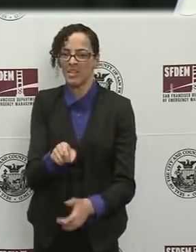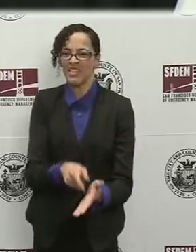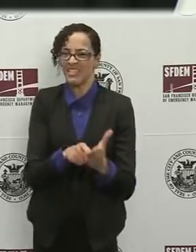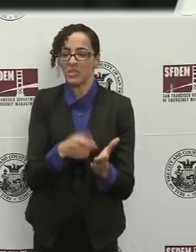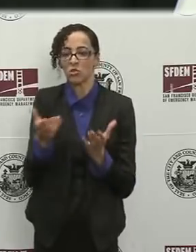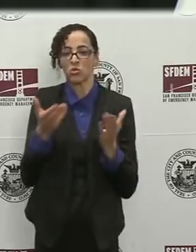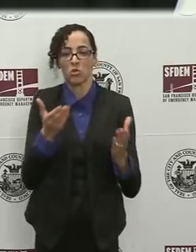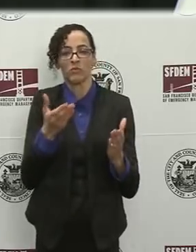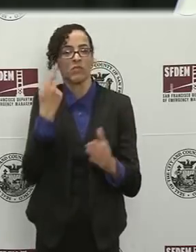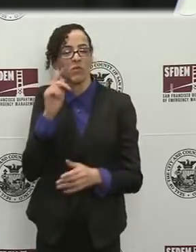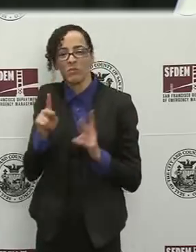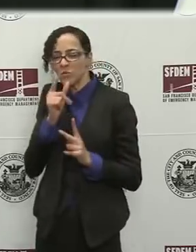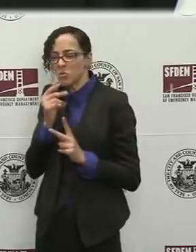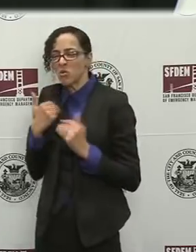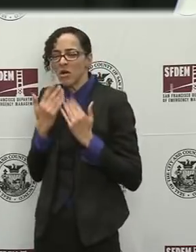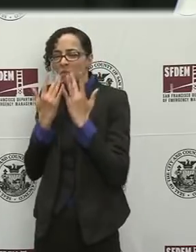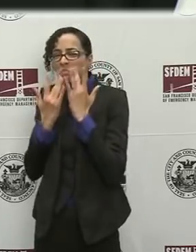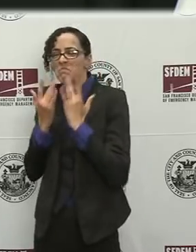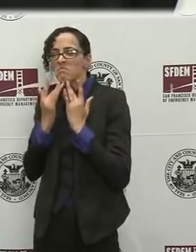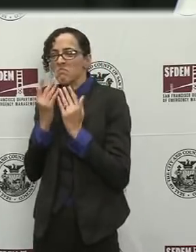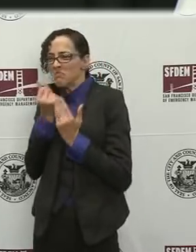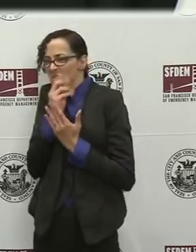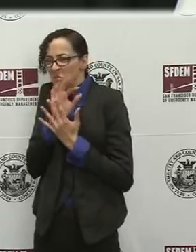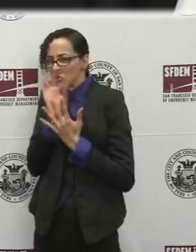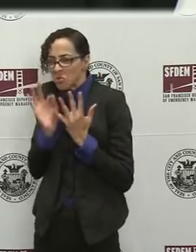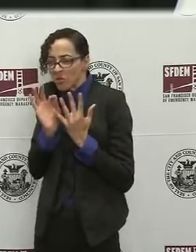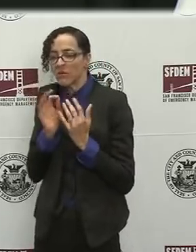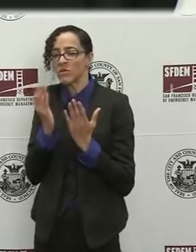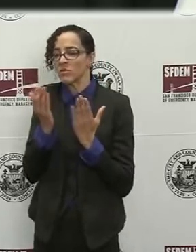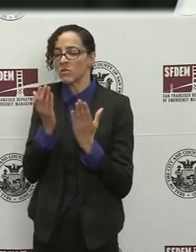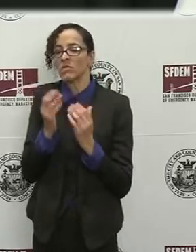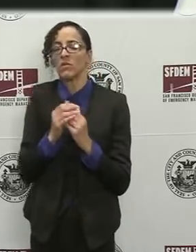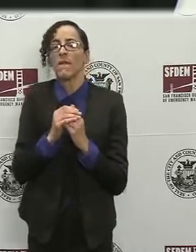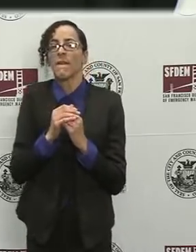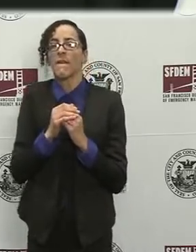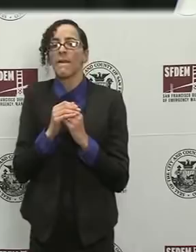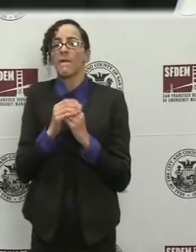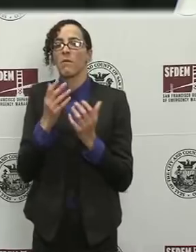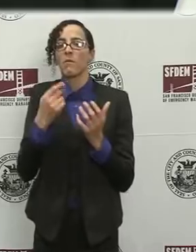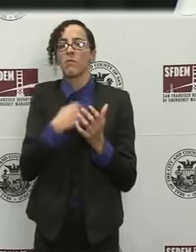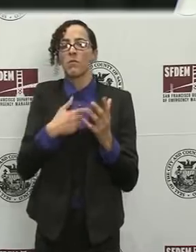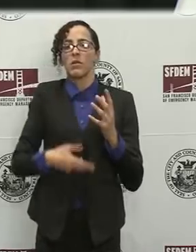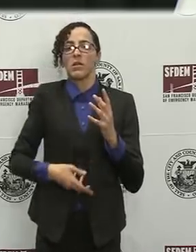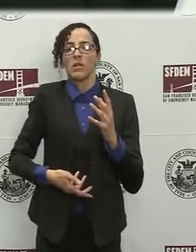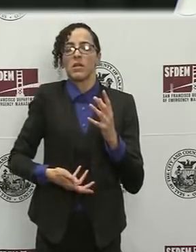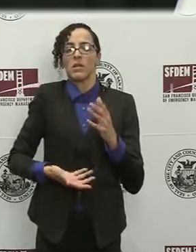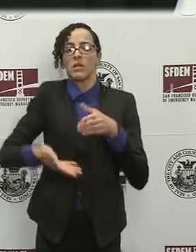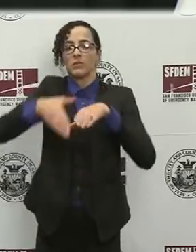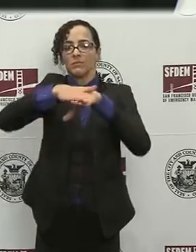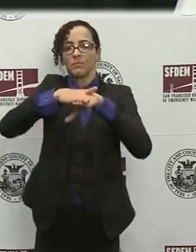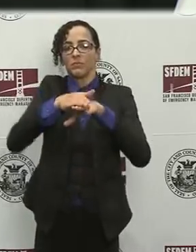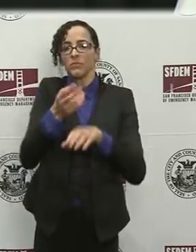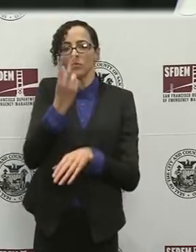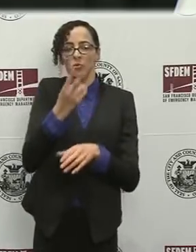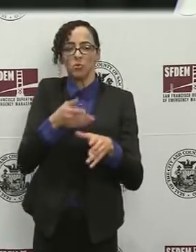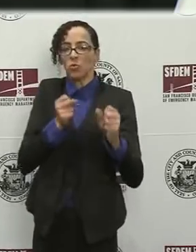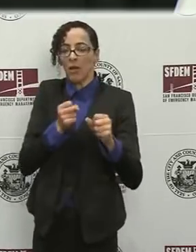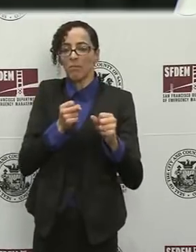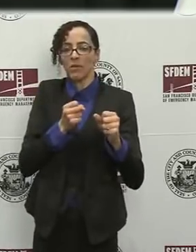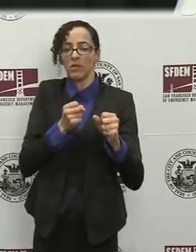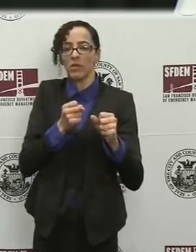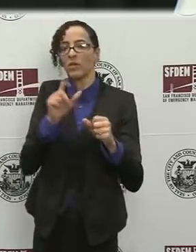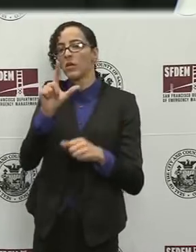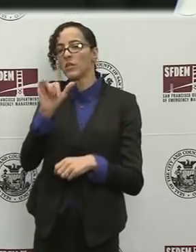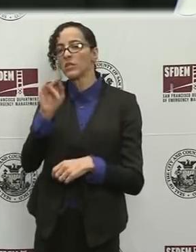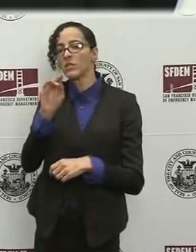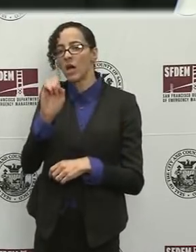of 15 lines plus 2 rapid lines that serve every neighborhood and put all San Franciscans within a